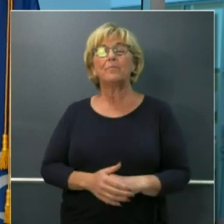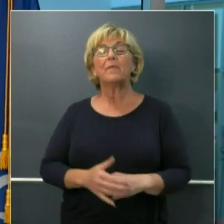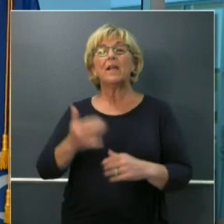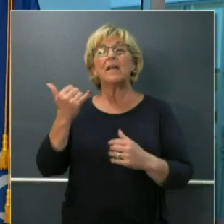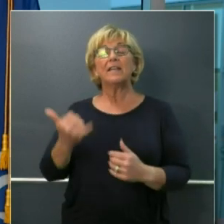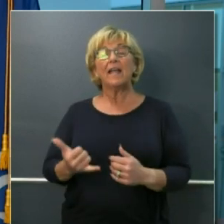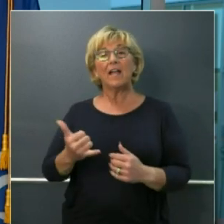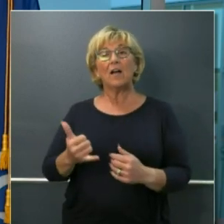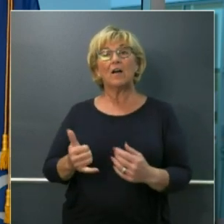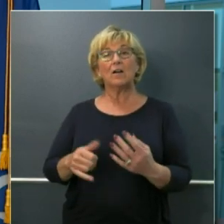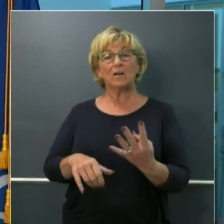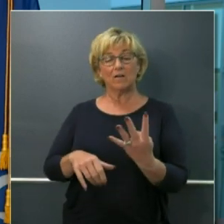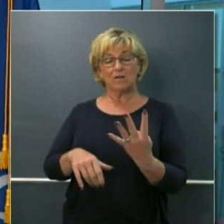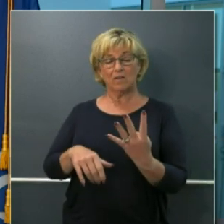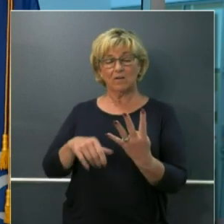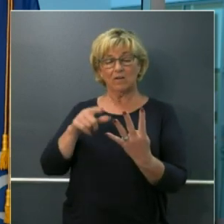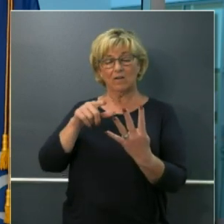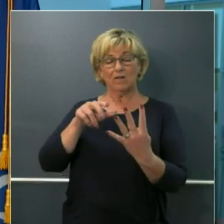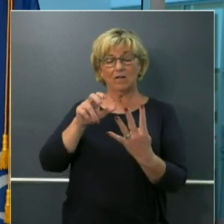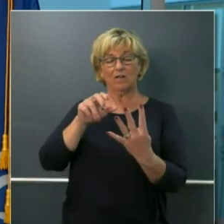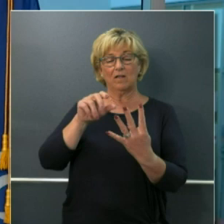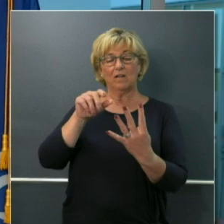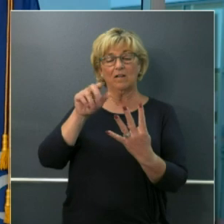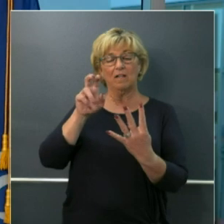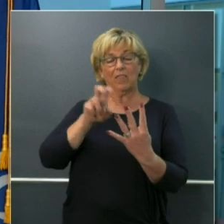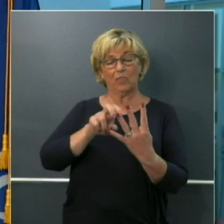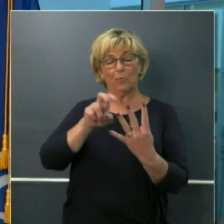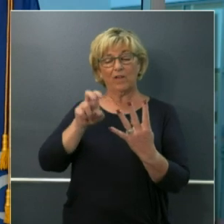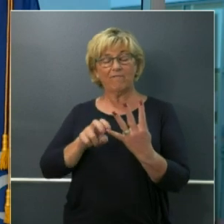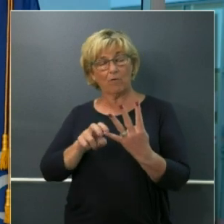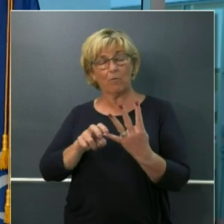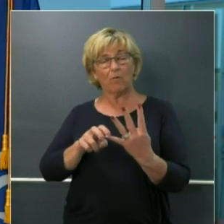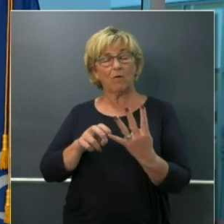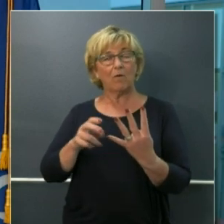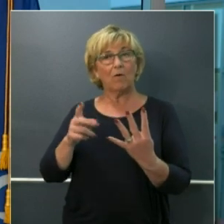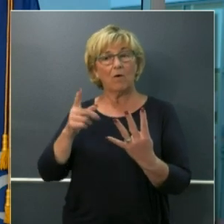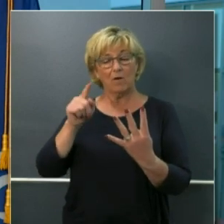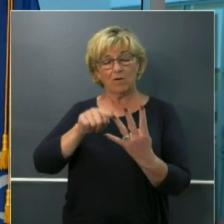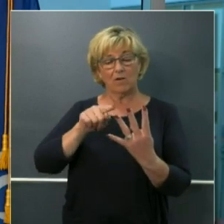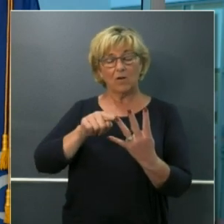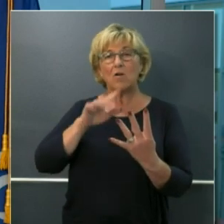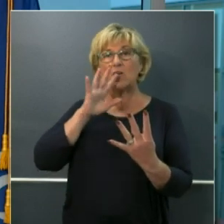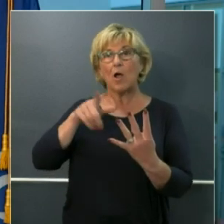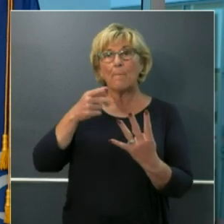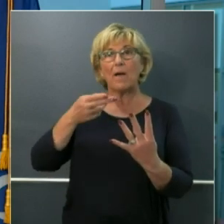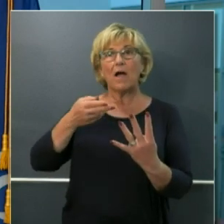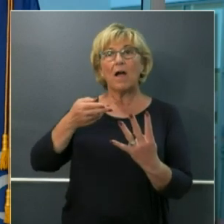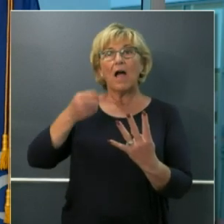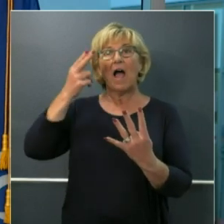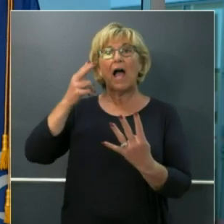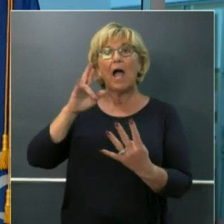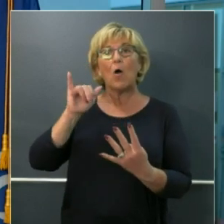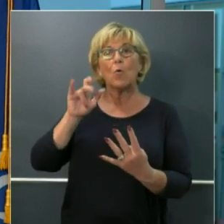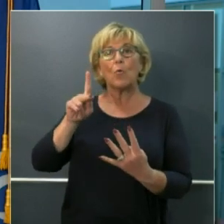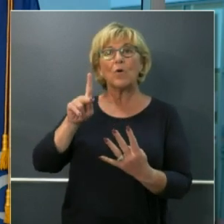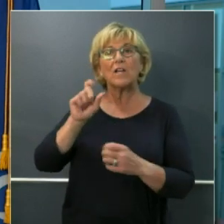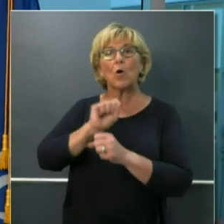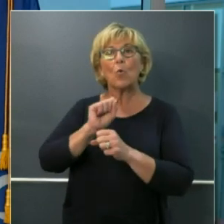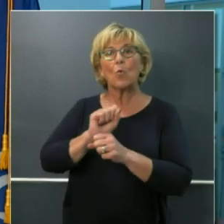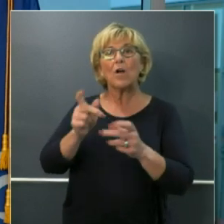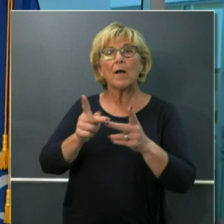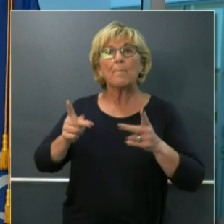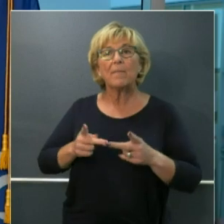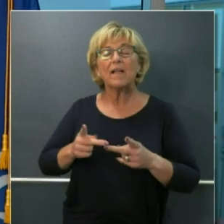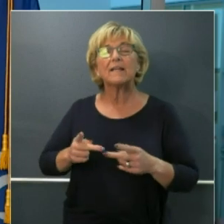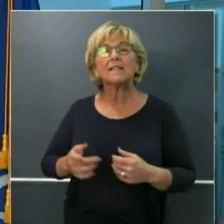stage 4. Stage 3 is the space that we get into when we're talking about higher risk workplaces, and that's one of the